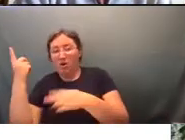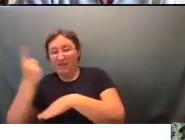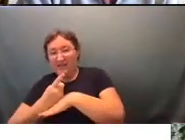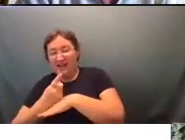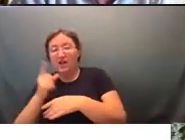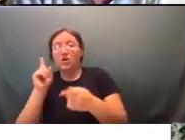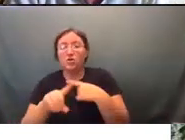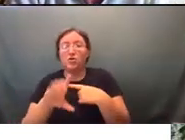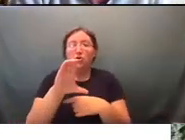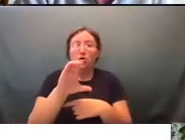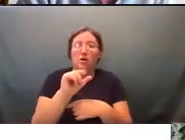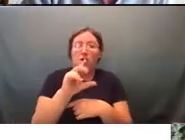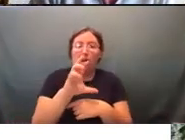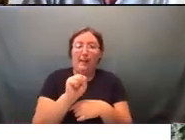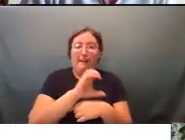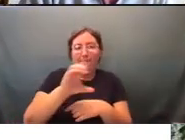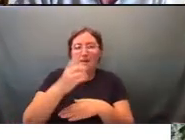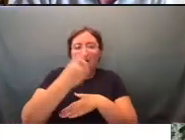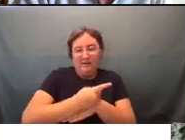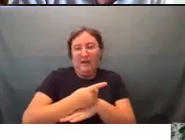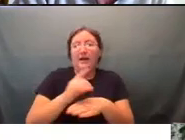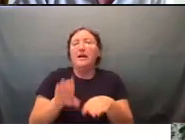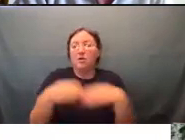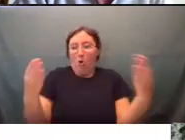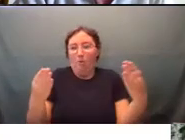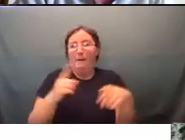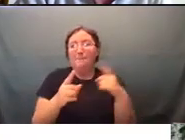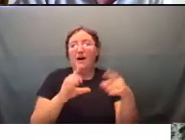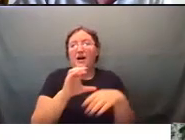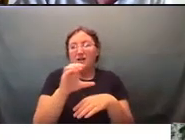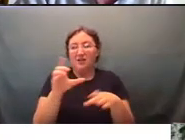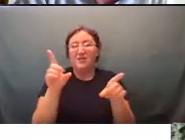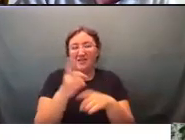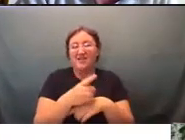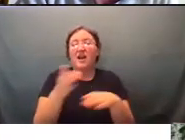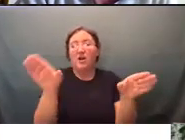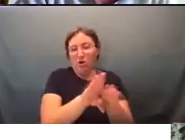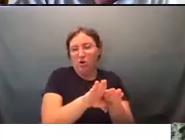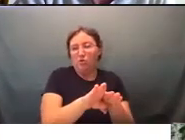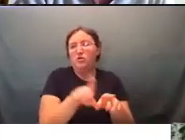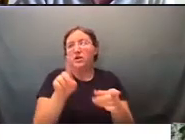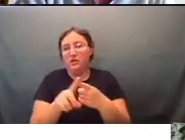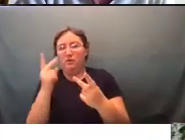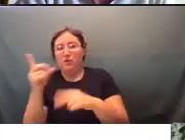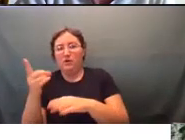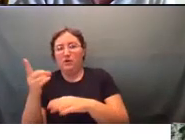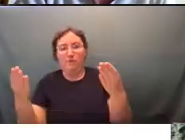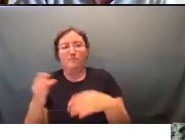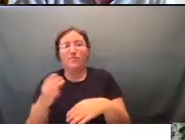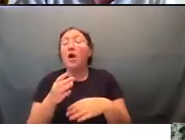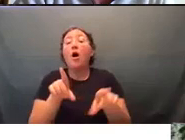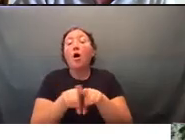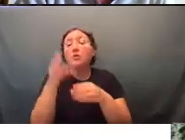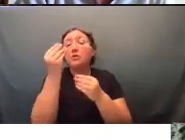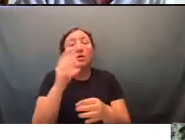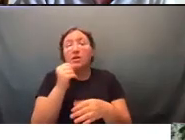Columbus Day. And finally, on this trail, because there's so many people, they do not allow any dogs of any kind on there, just to know before you